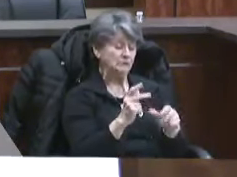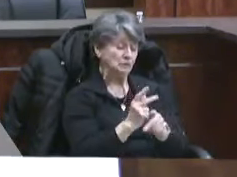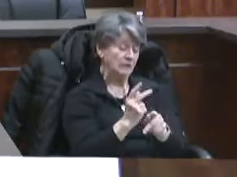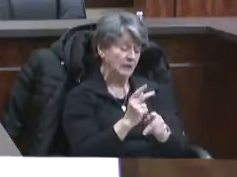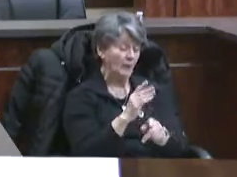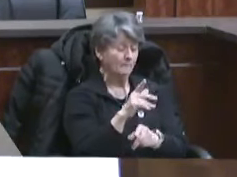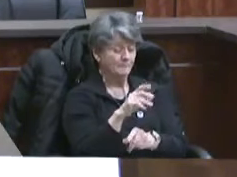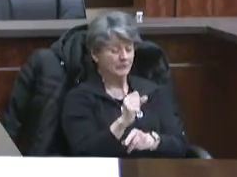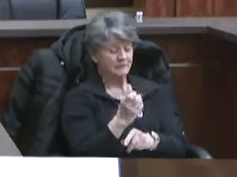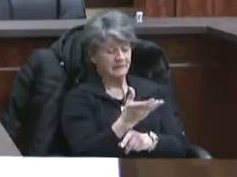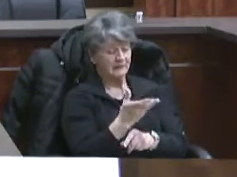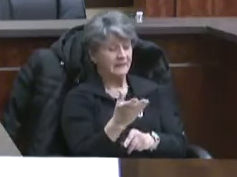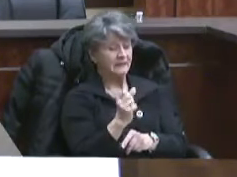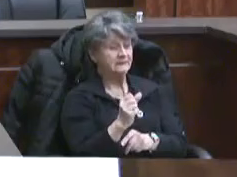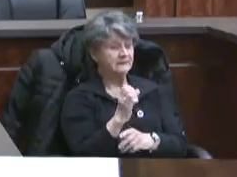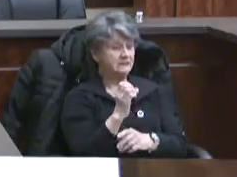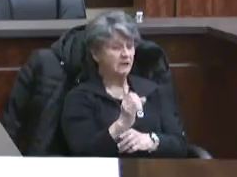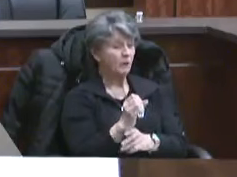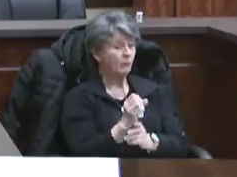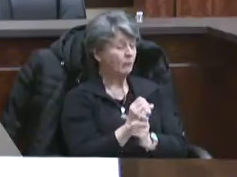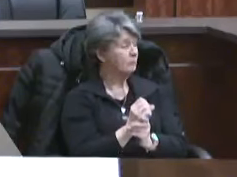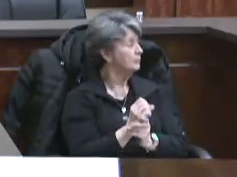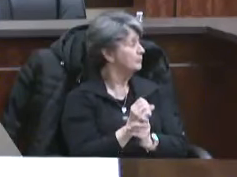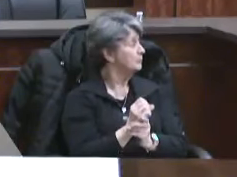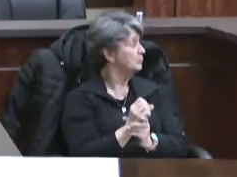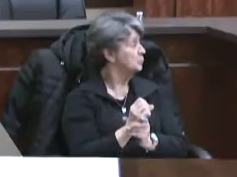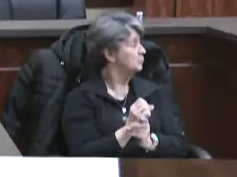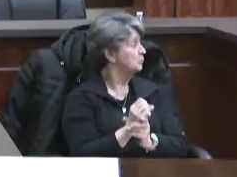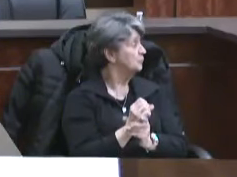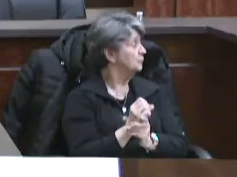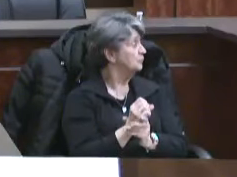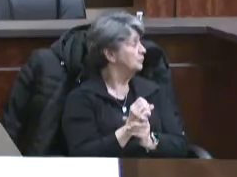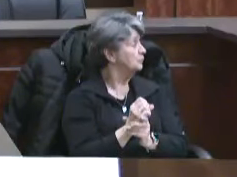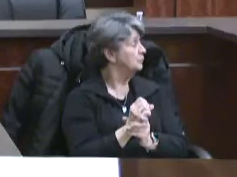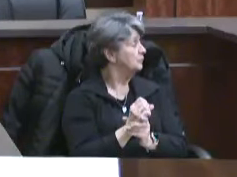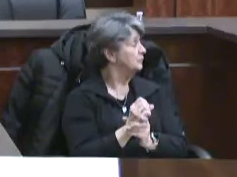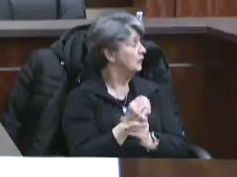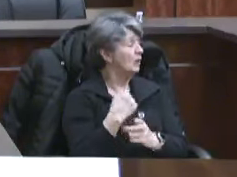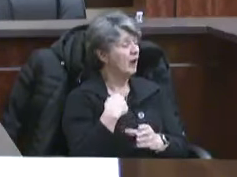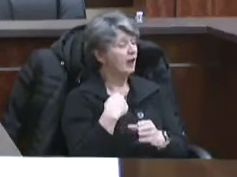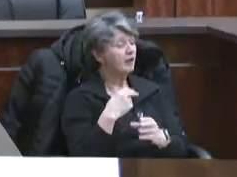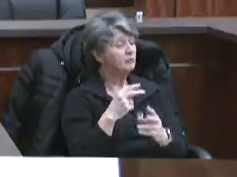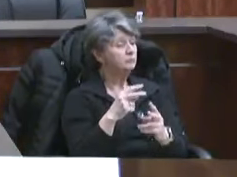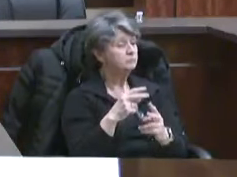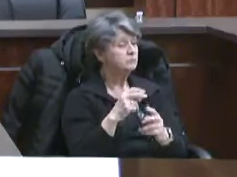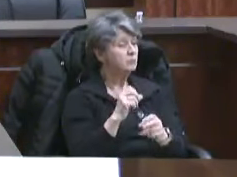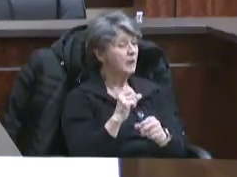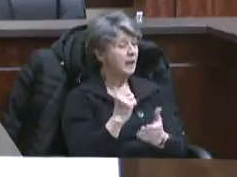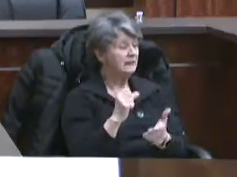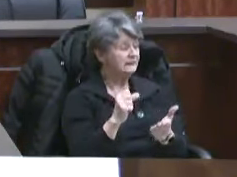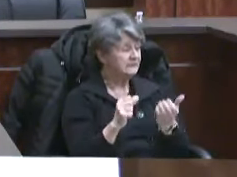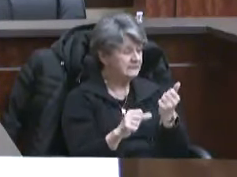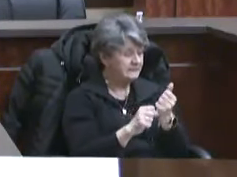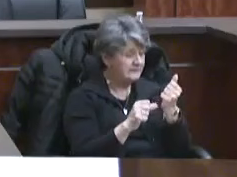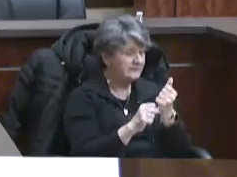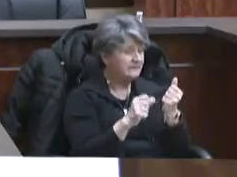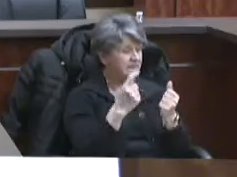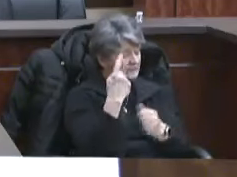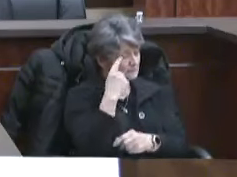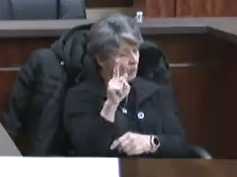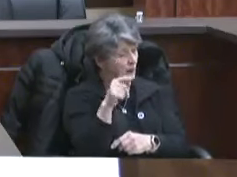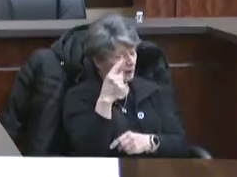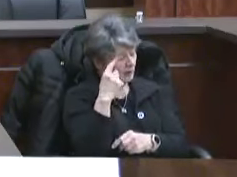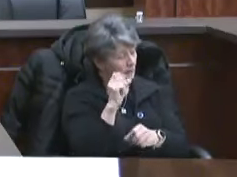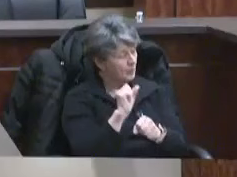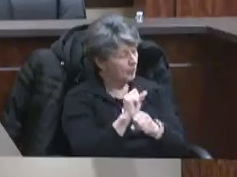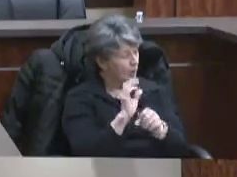So I want to salute the county exec and the partnership she had with the organizations in the county offering assistance for government workers. So I proceed with my